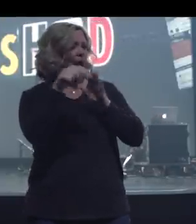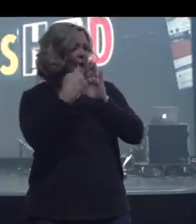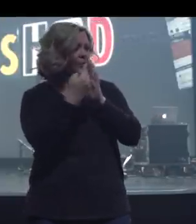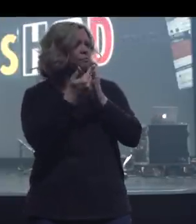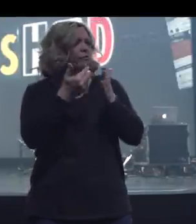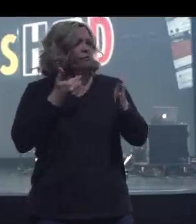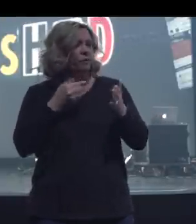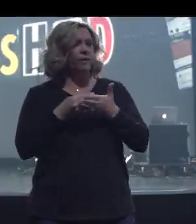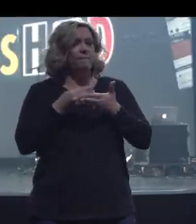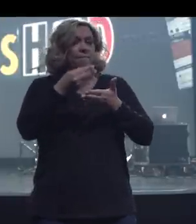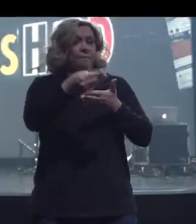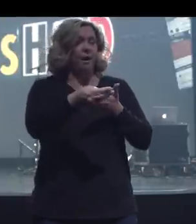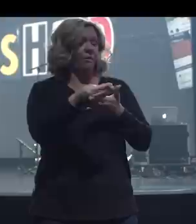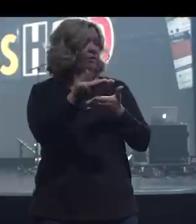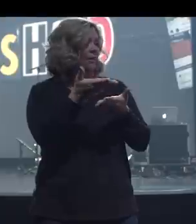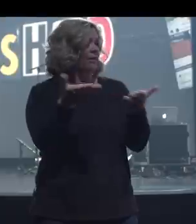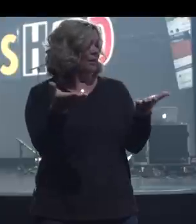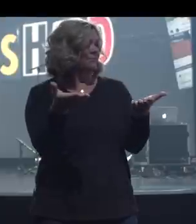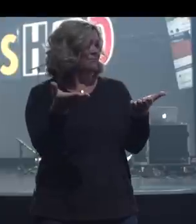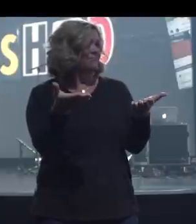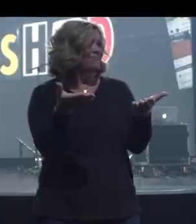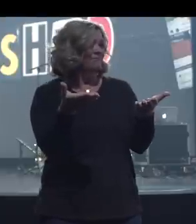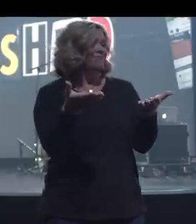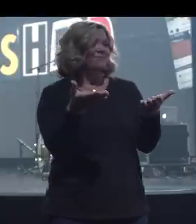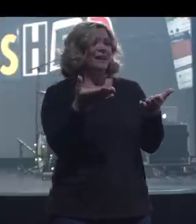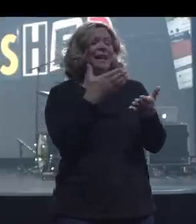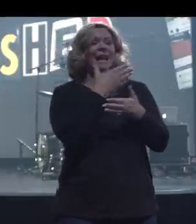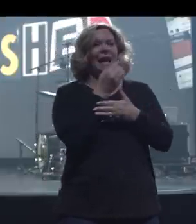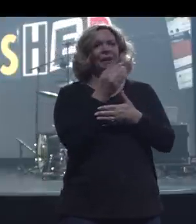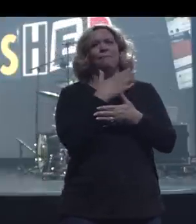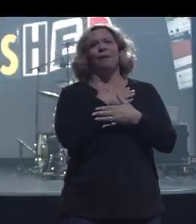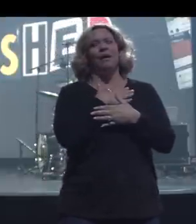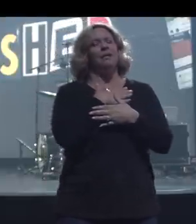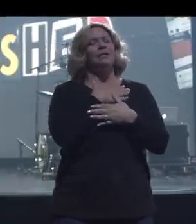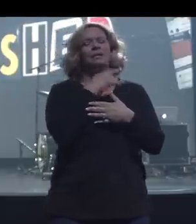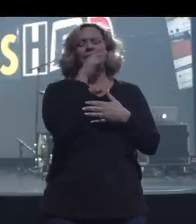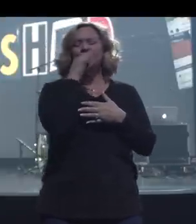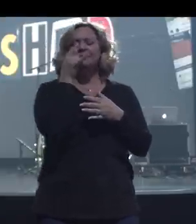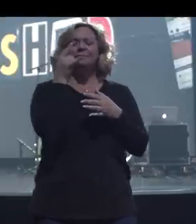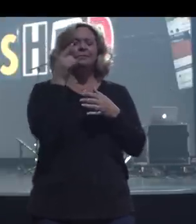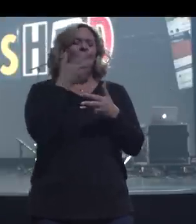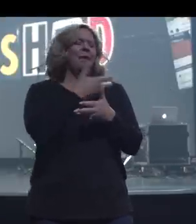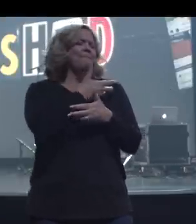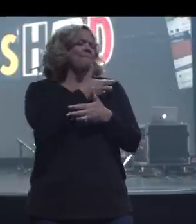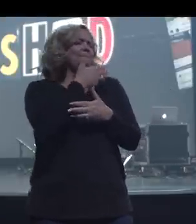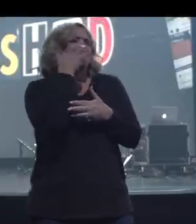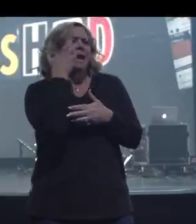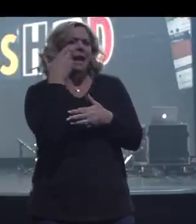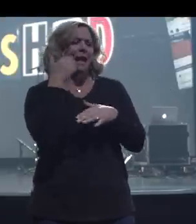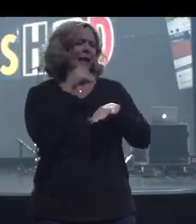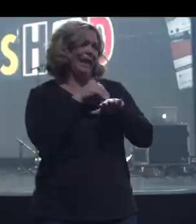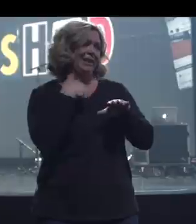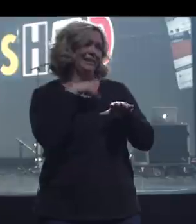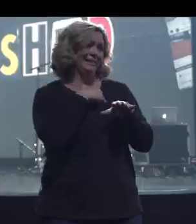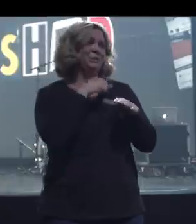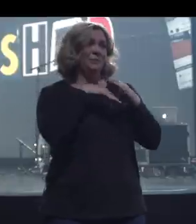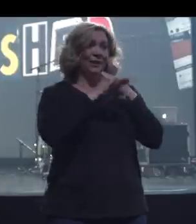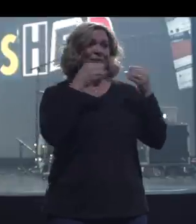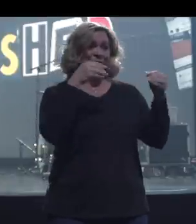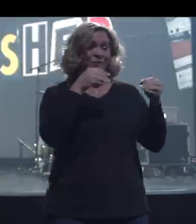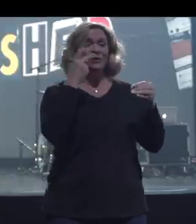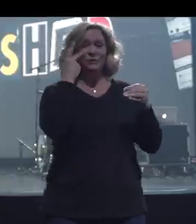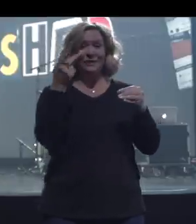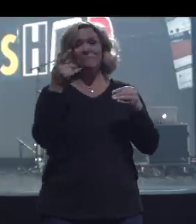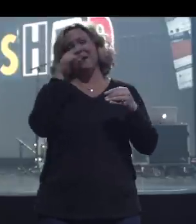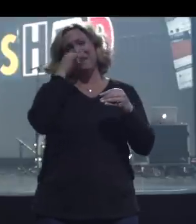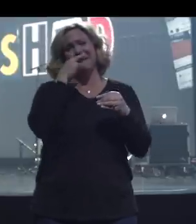they got it. And I'm telling you, they got so mad at us. If you've ever been around us or you've been in a store and you've seen one of our kids